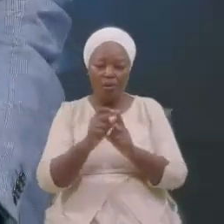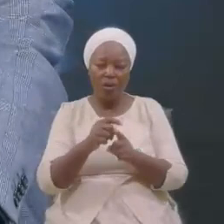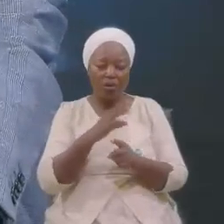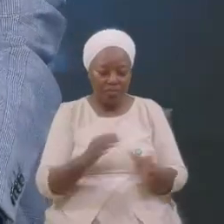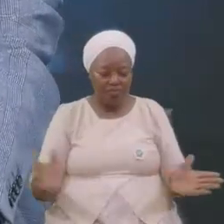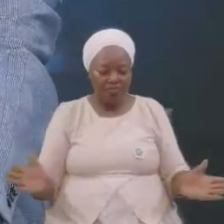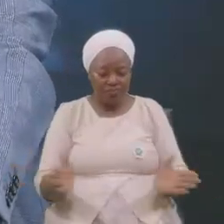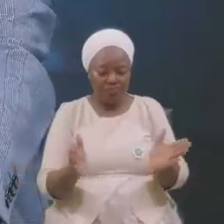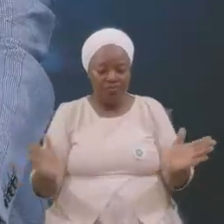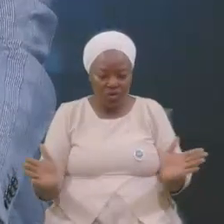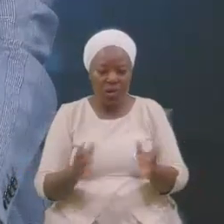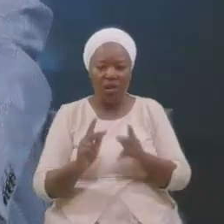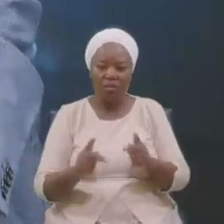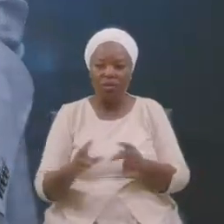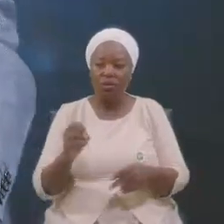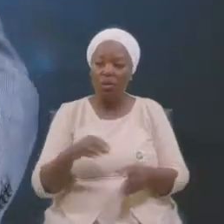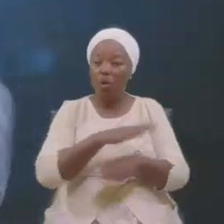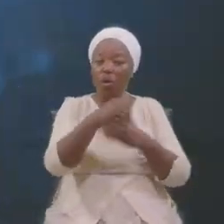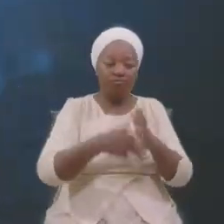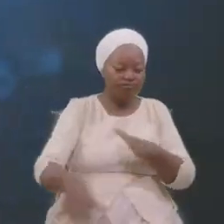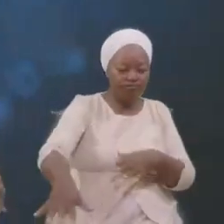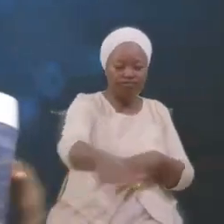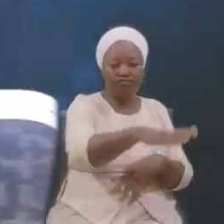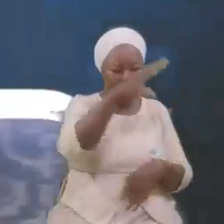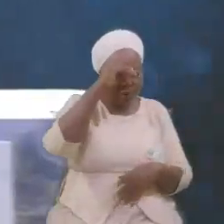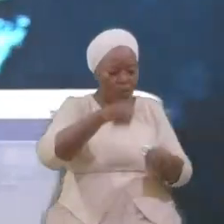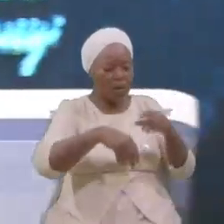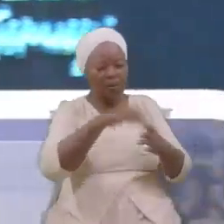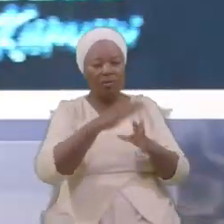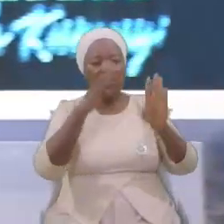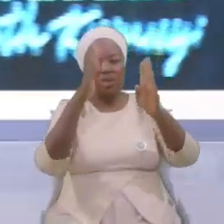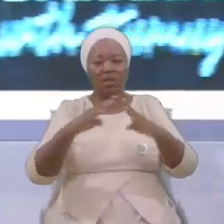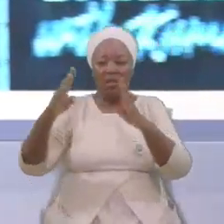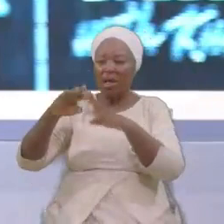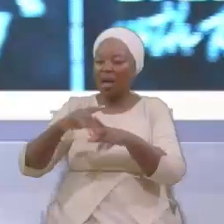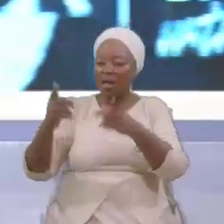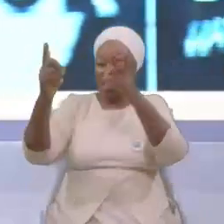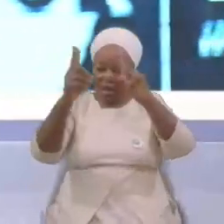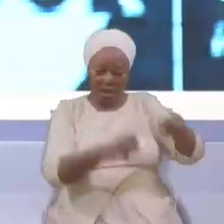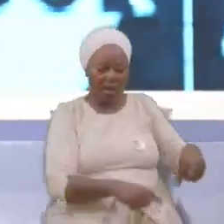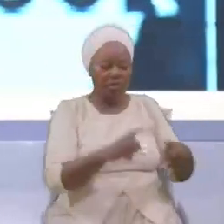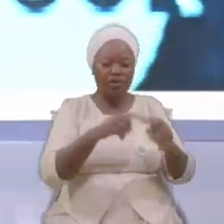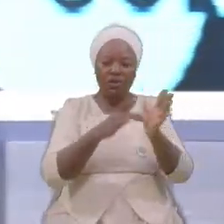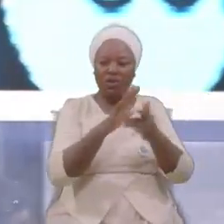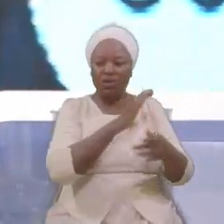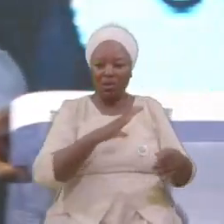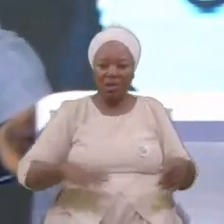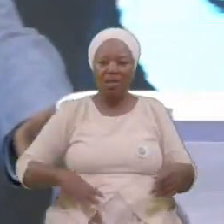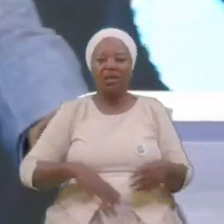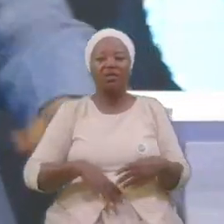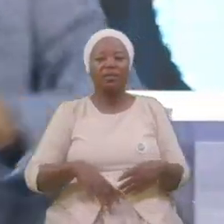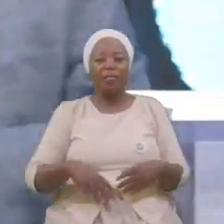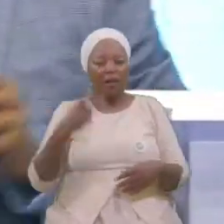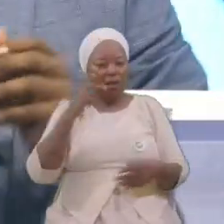these men went out of the city and they came unto him, unto Christ. Look at that